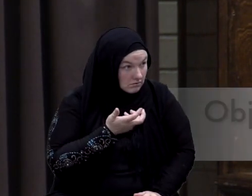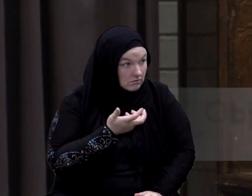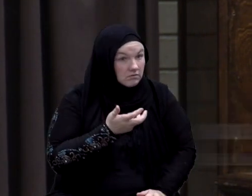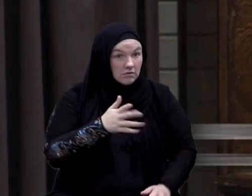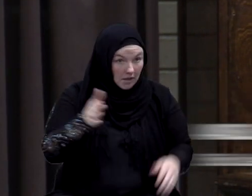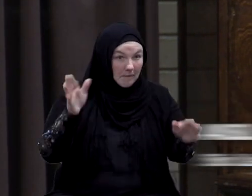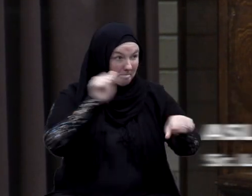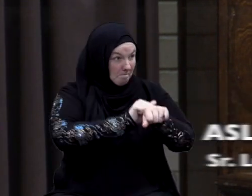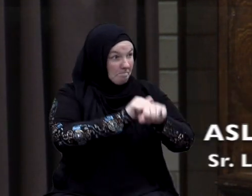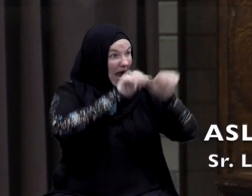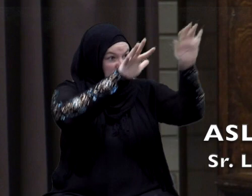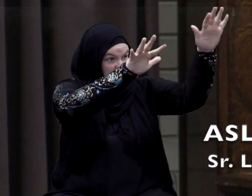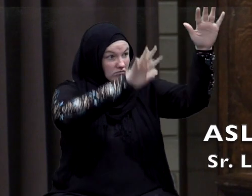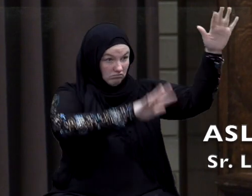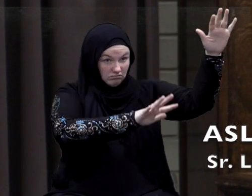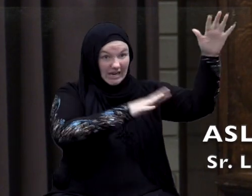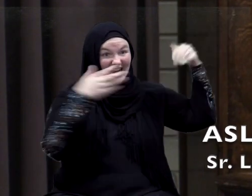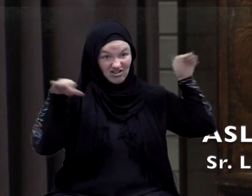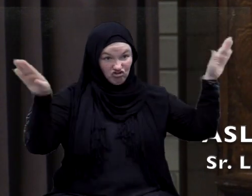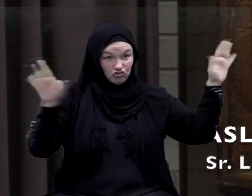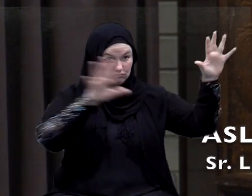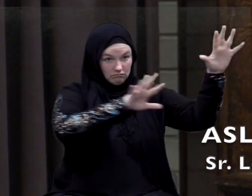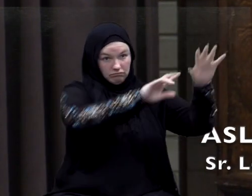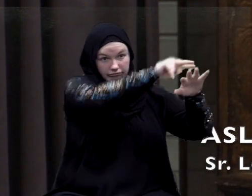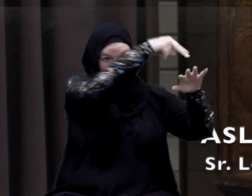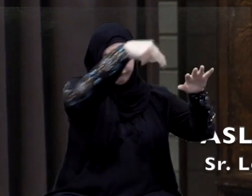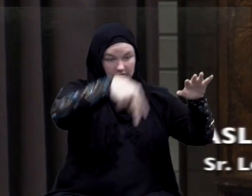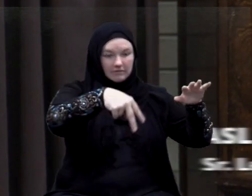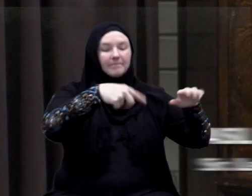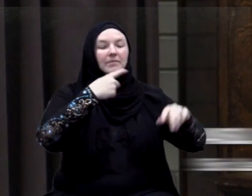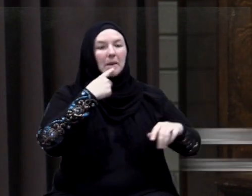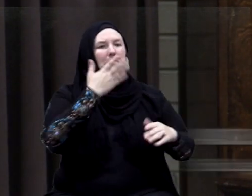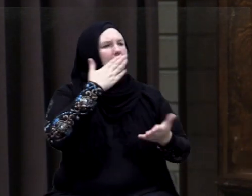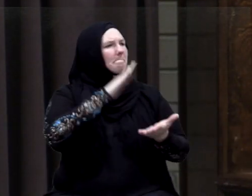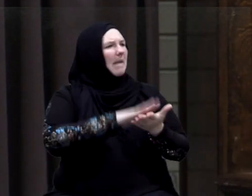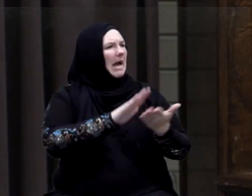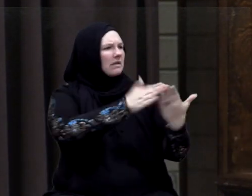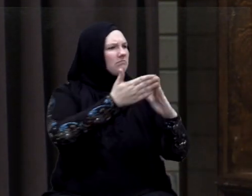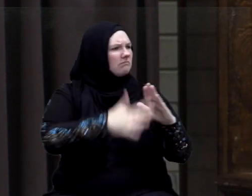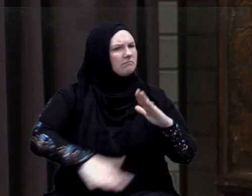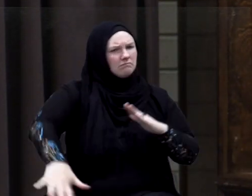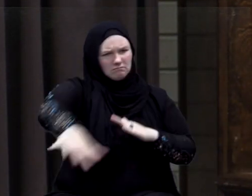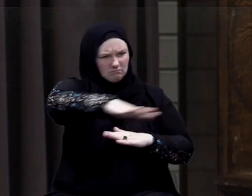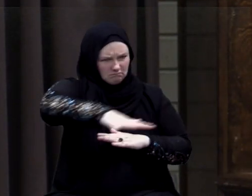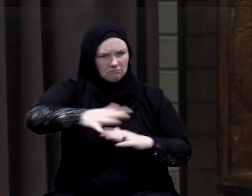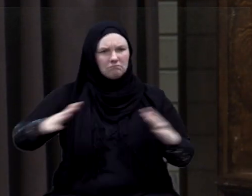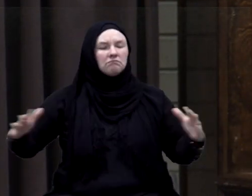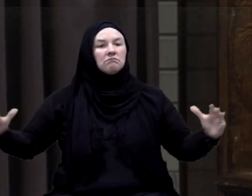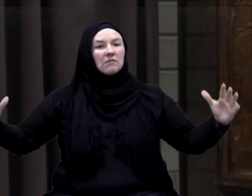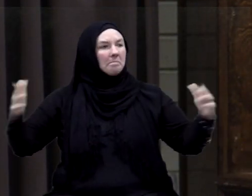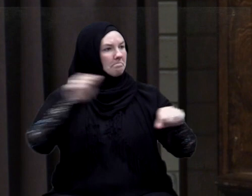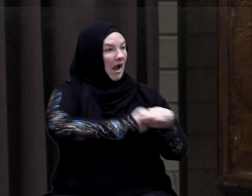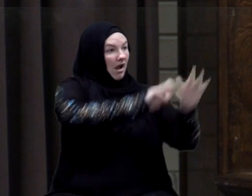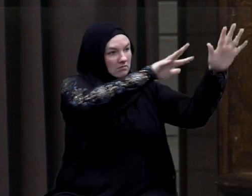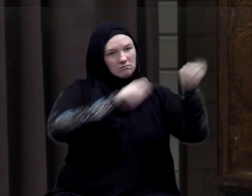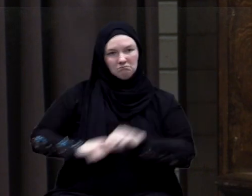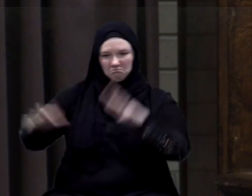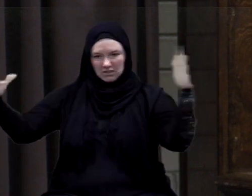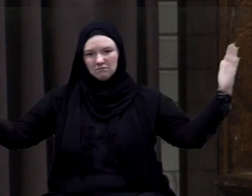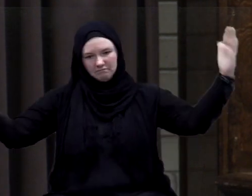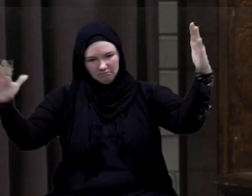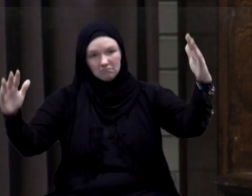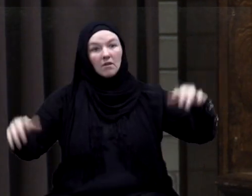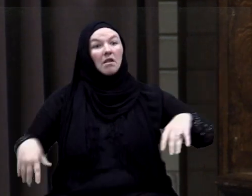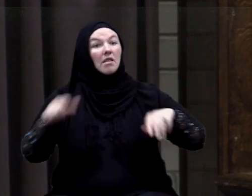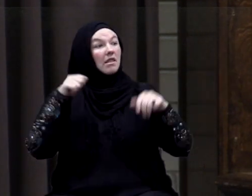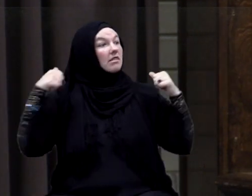crush all of these guys between these two mountains. And he says, no. Maybe Allah will bring